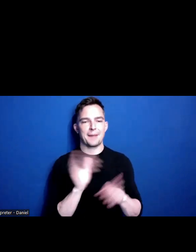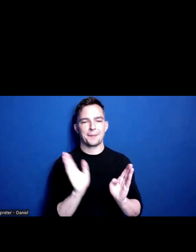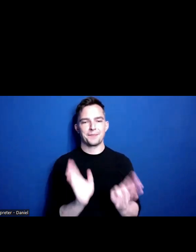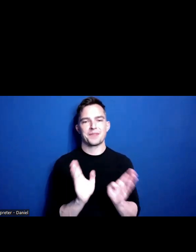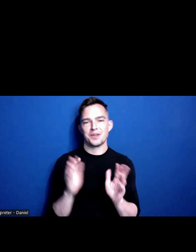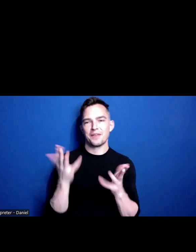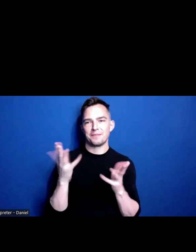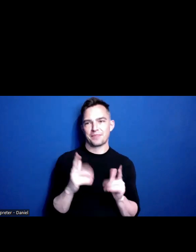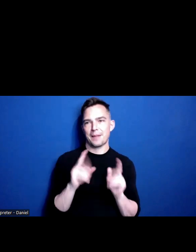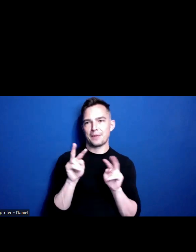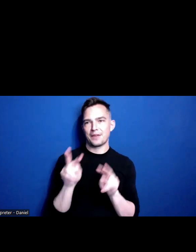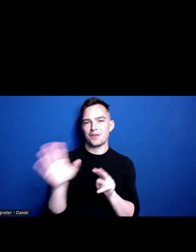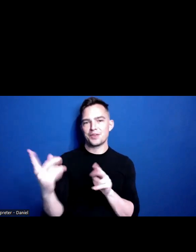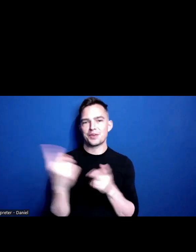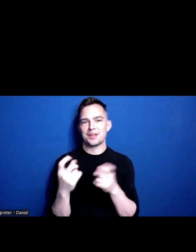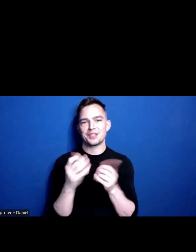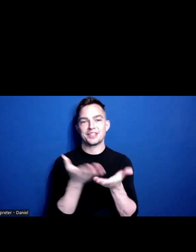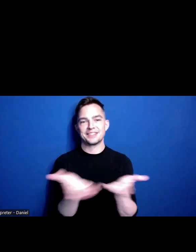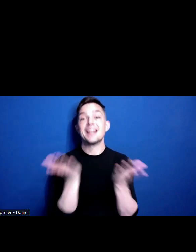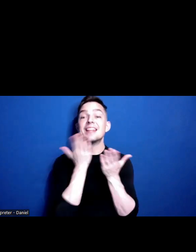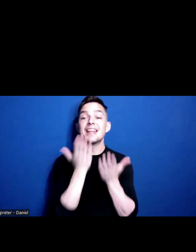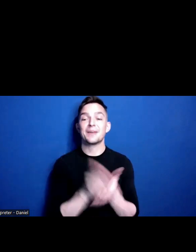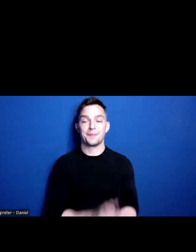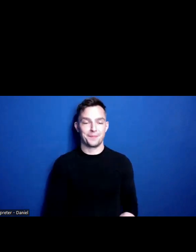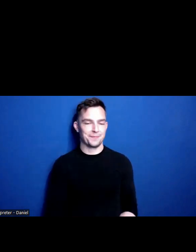I'm looking forward to your questions. Thank you.